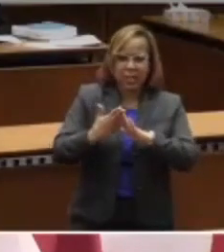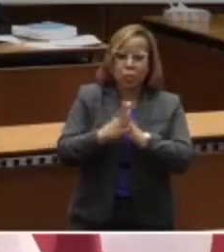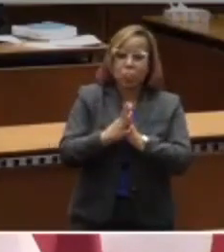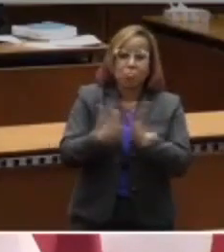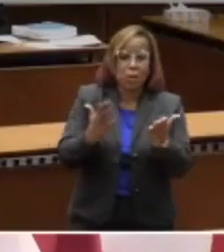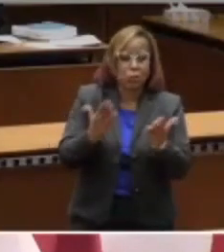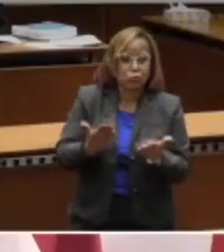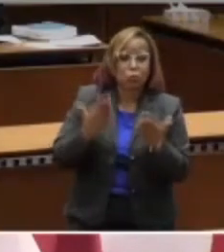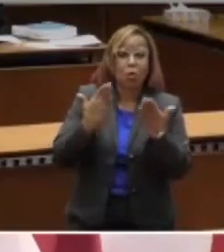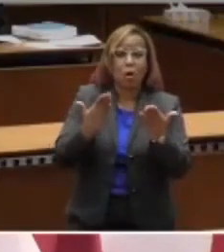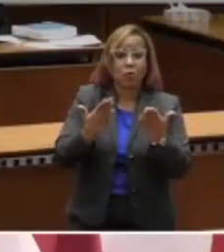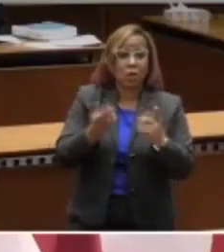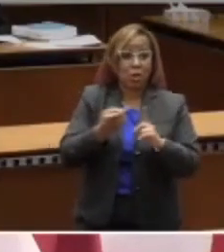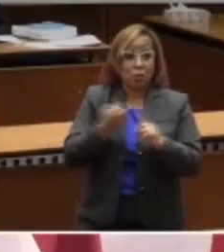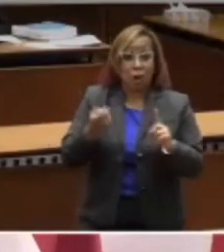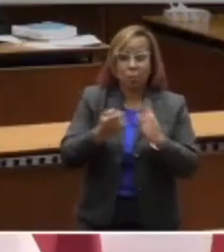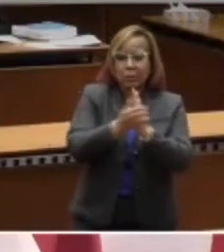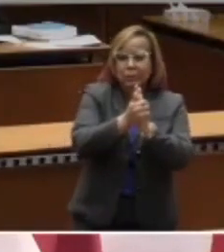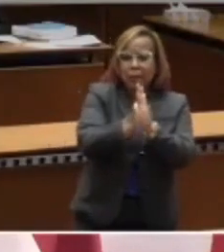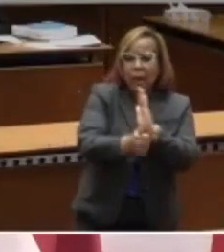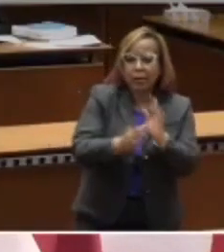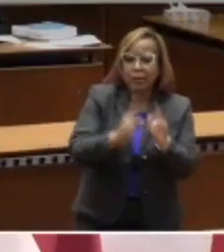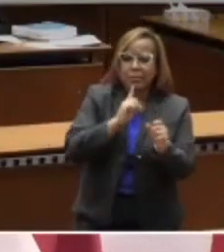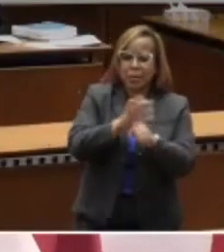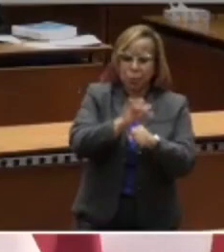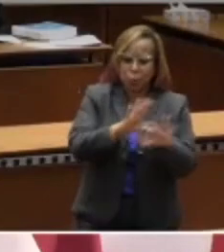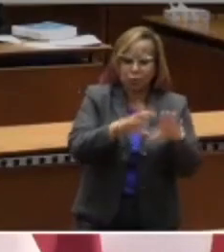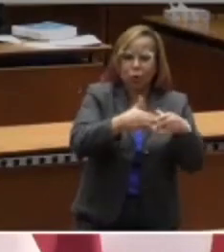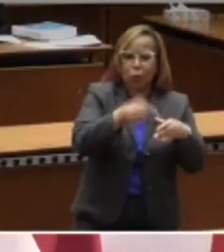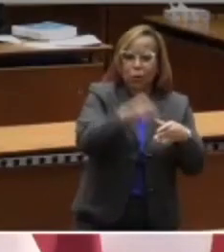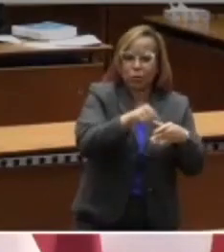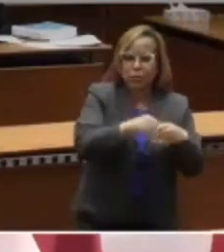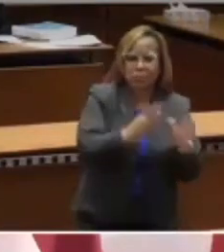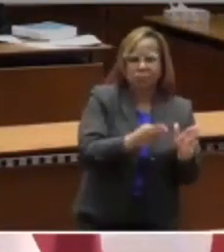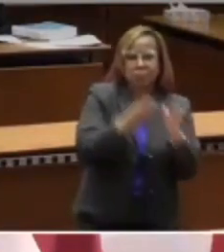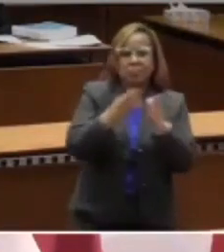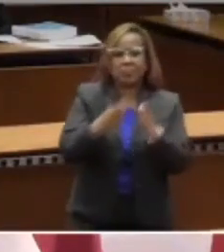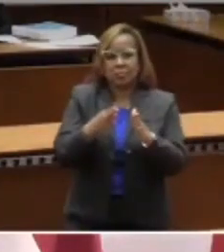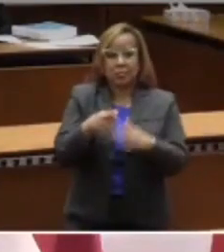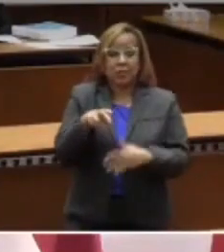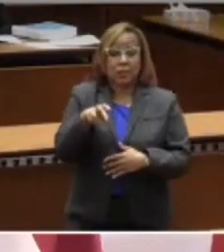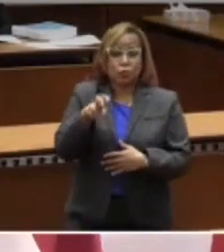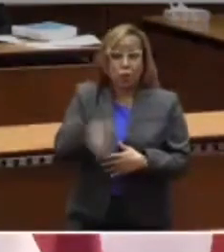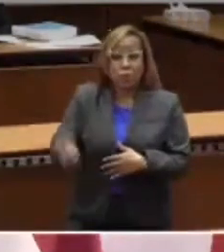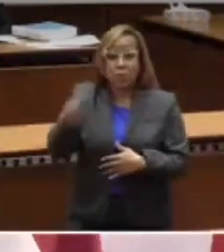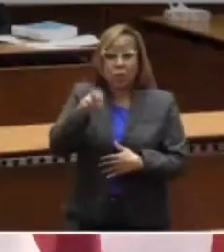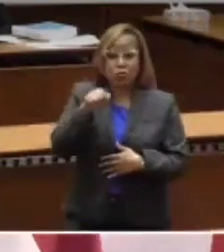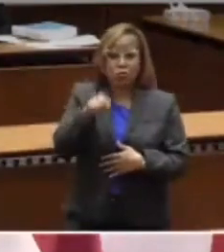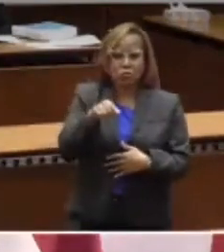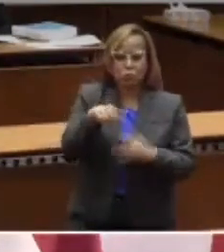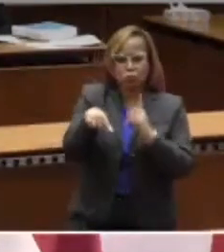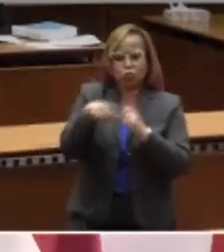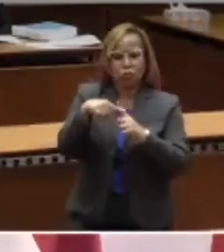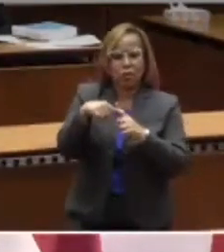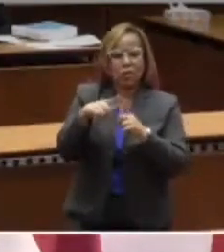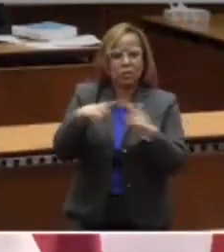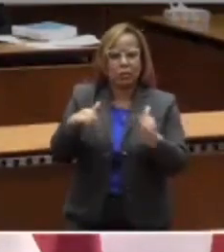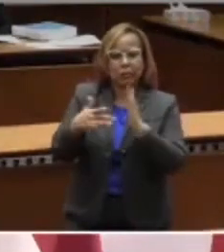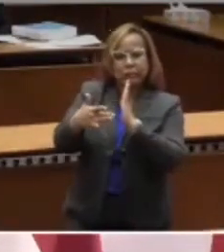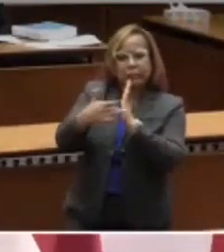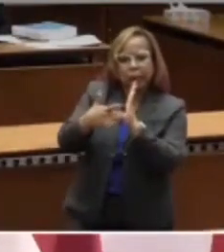much to offer, from a talented and committed workforce, a great transportation hub, to strengths in